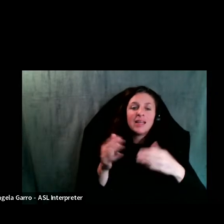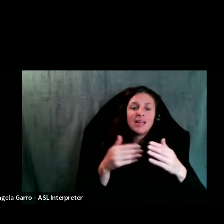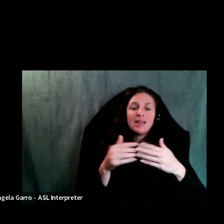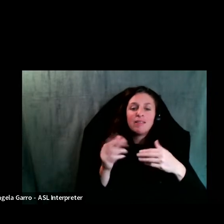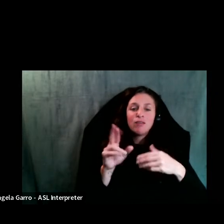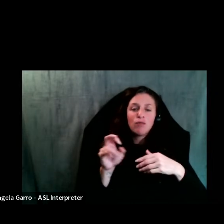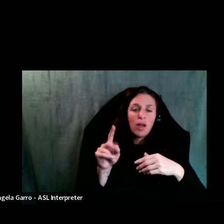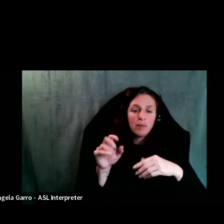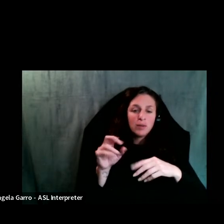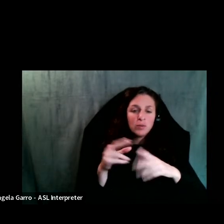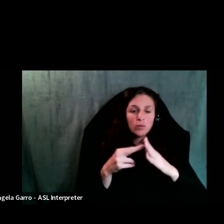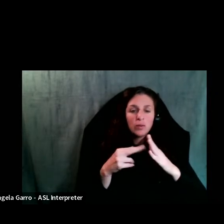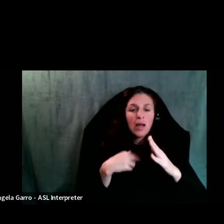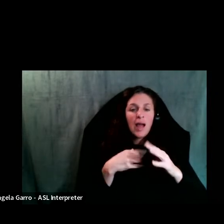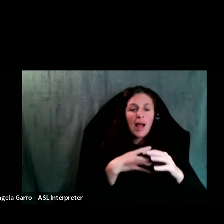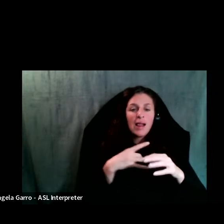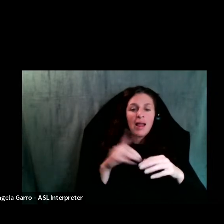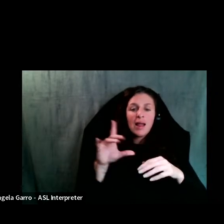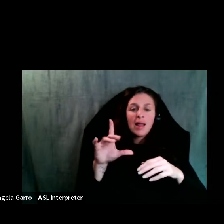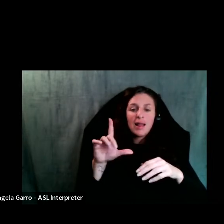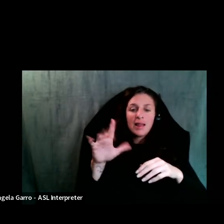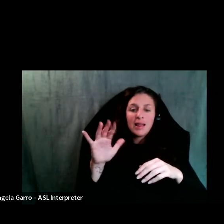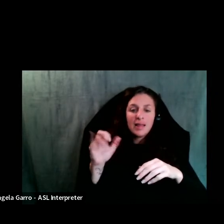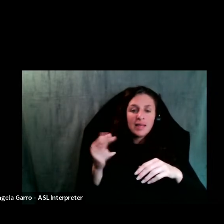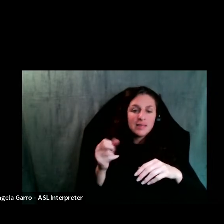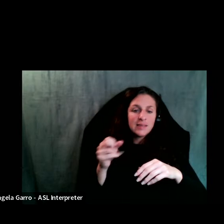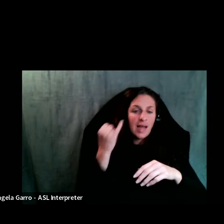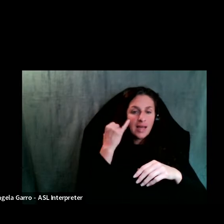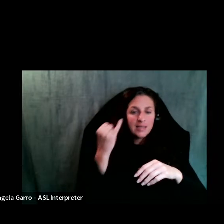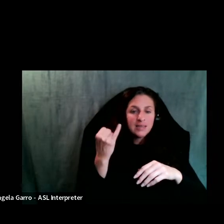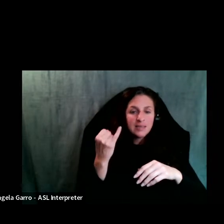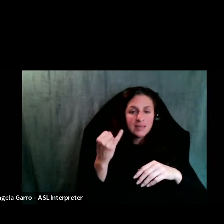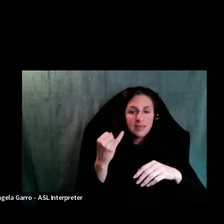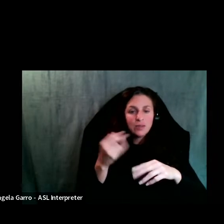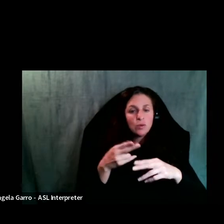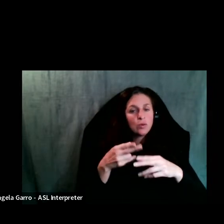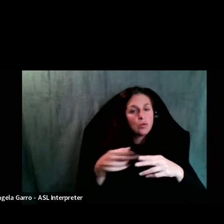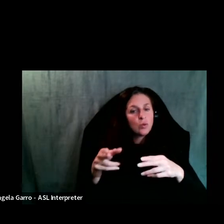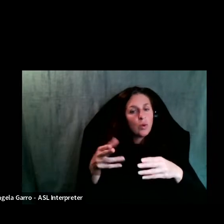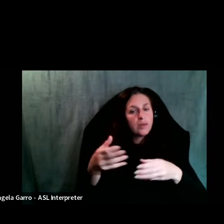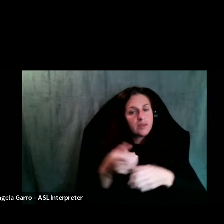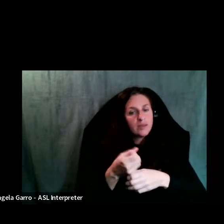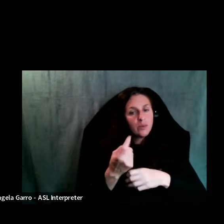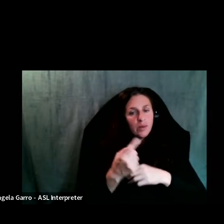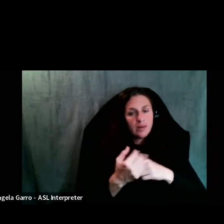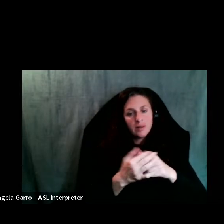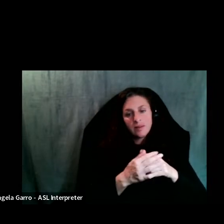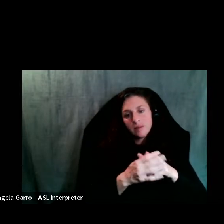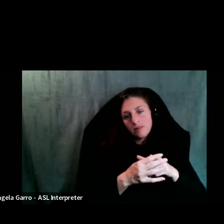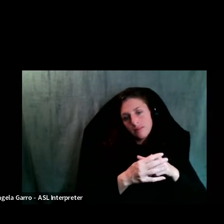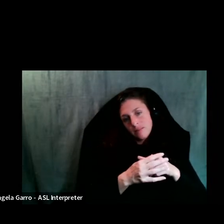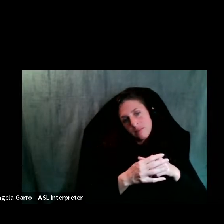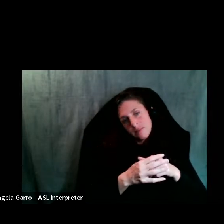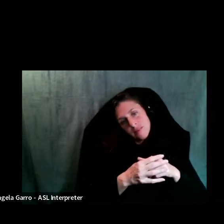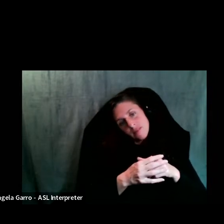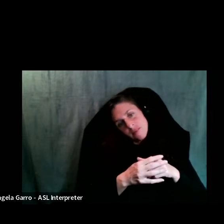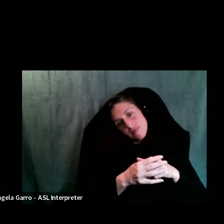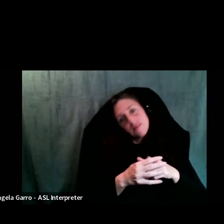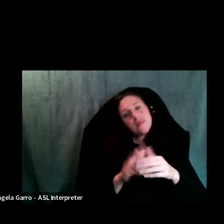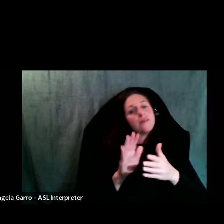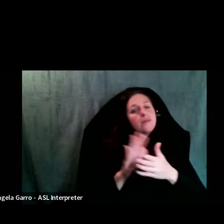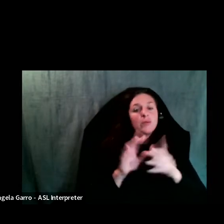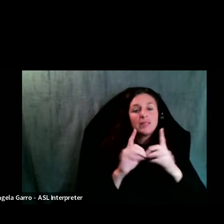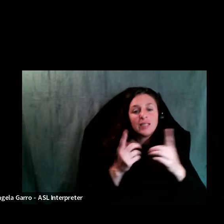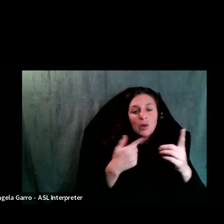I don't know. I like Lehi's idea of a shortened one. Oh, When I, you know what? the school district, we